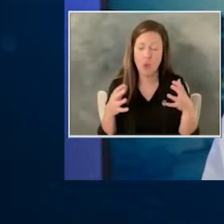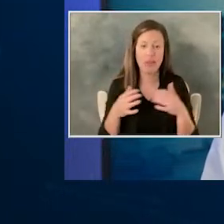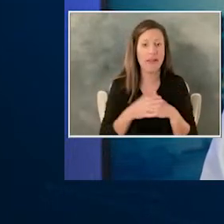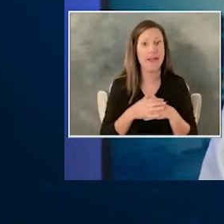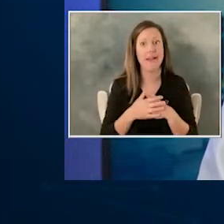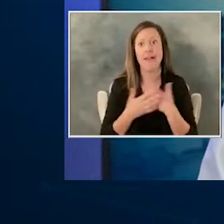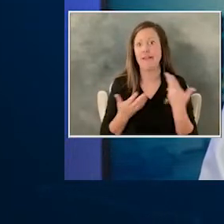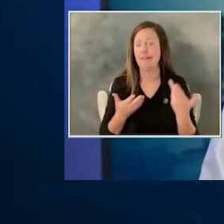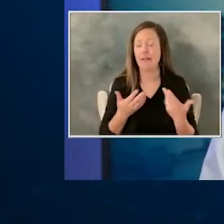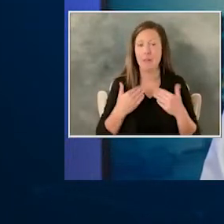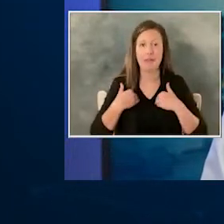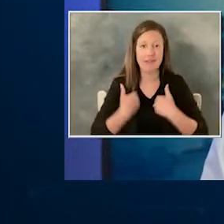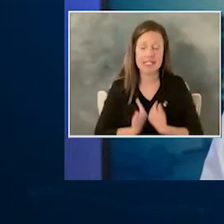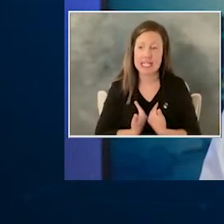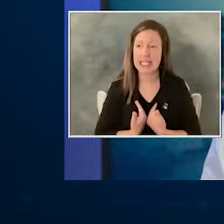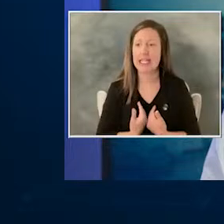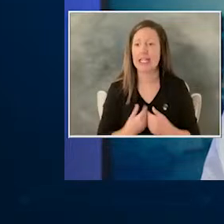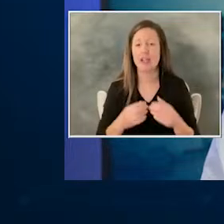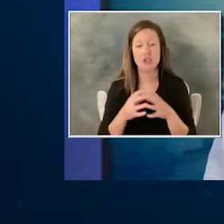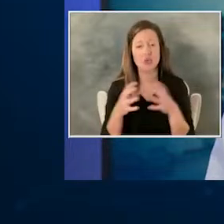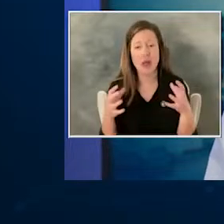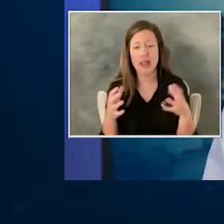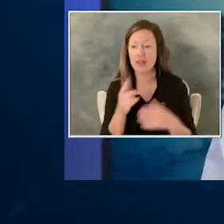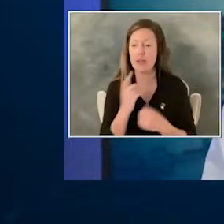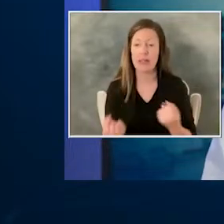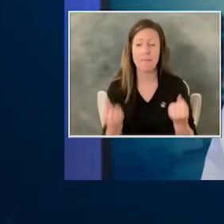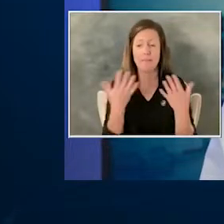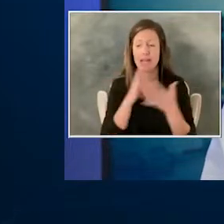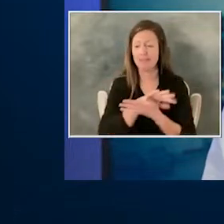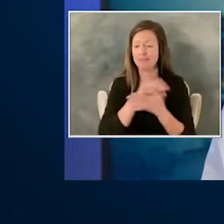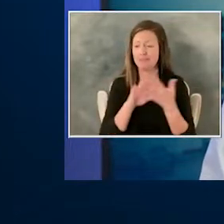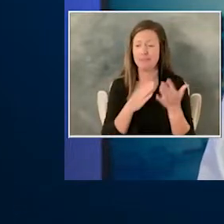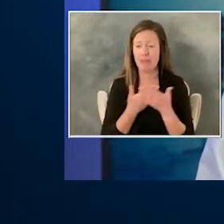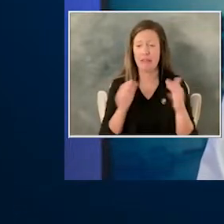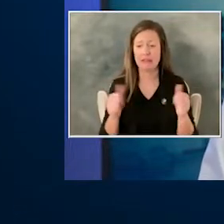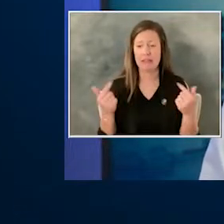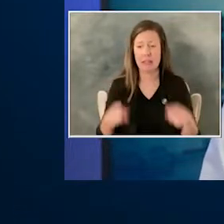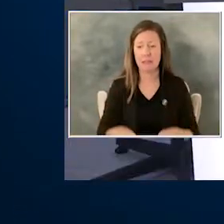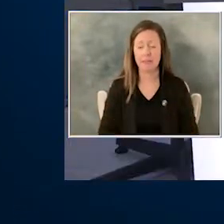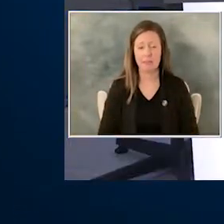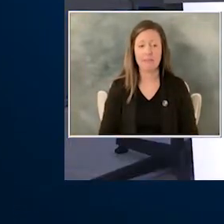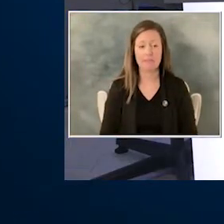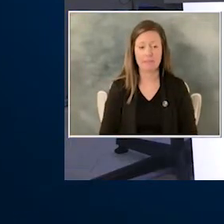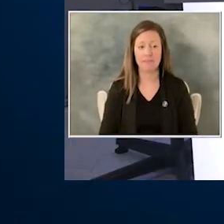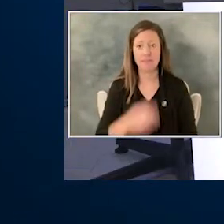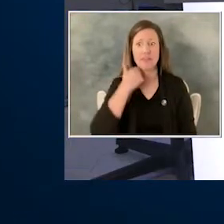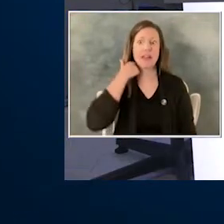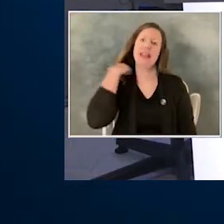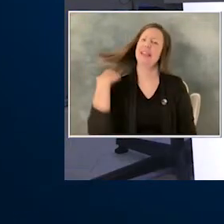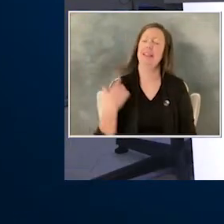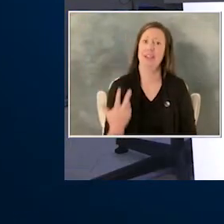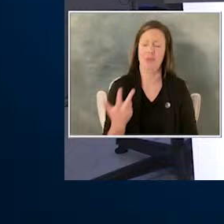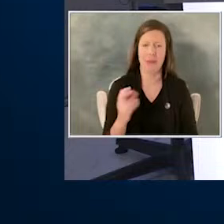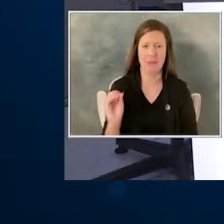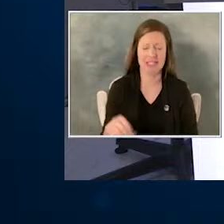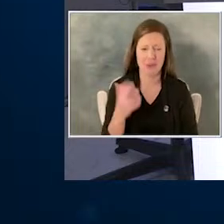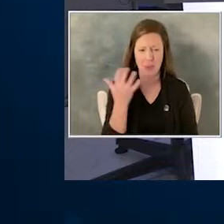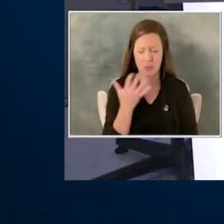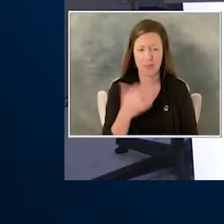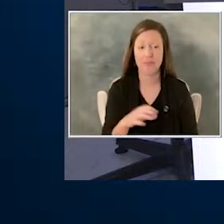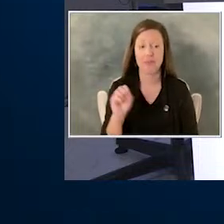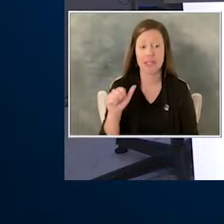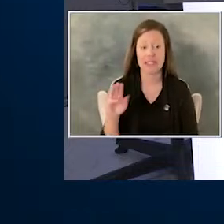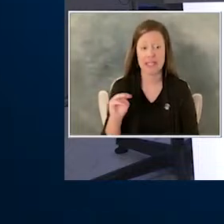fatigue, swelling. There's just so many things that can go wrong when your kidneys don't work. Right, and at 3%. Sam, a question for you